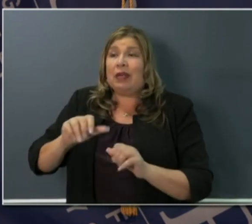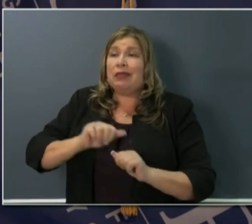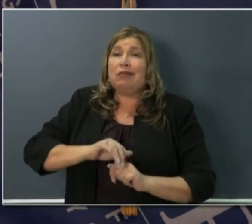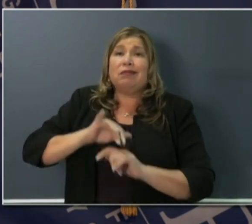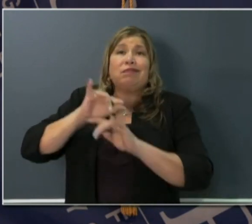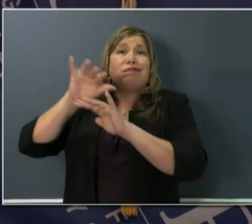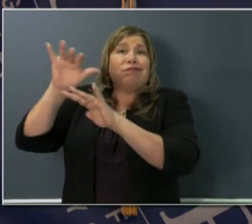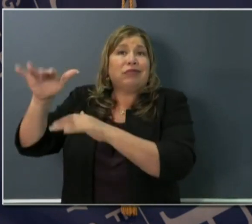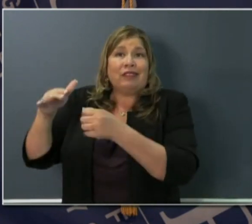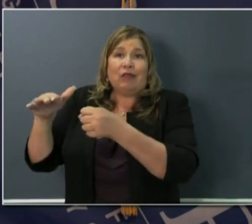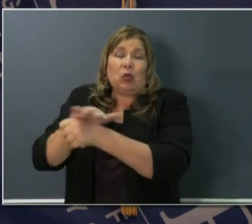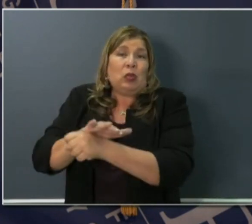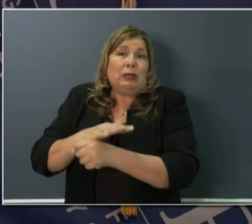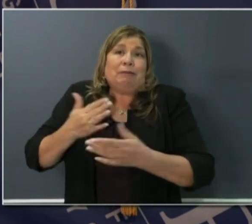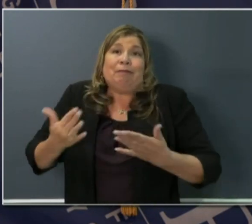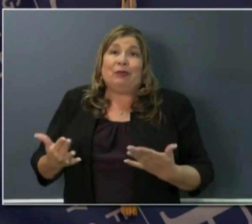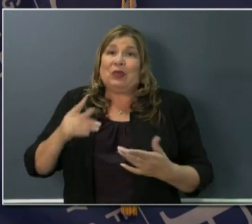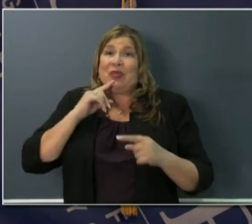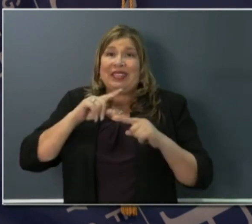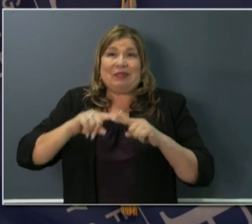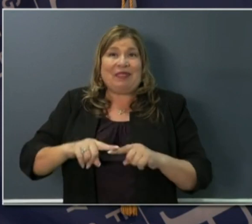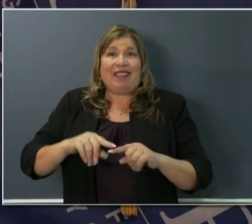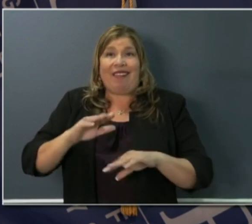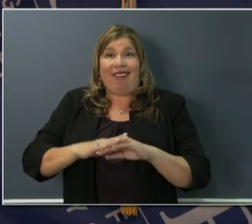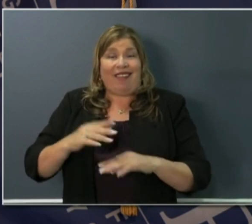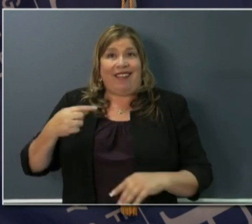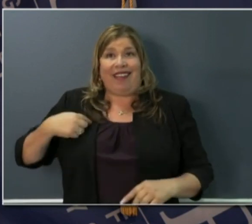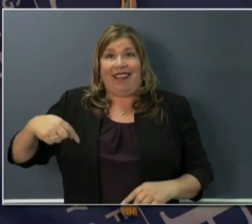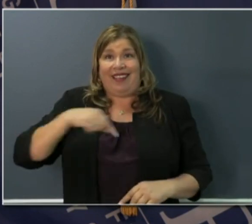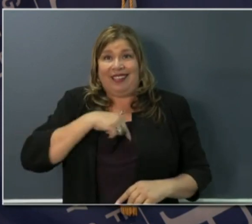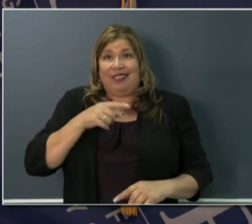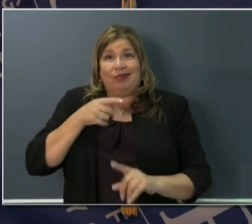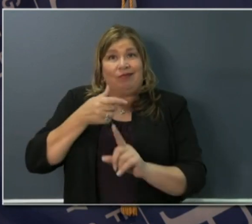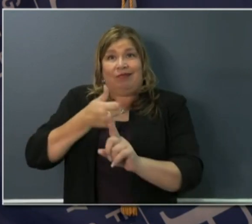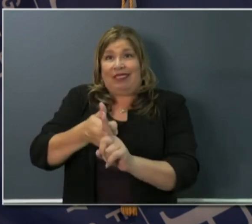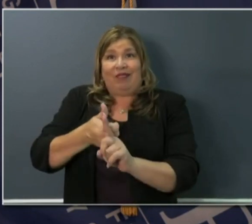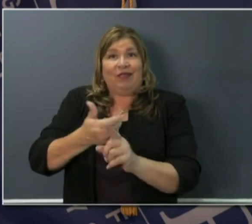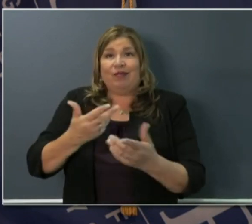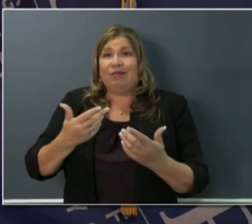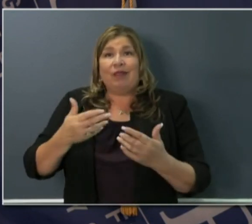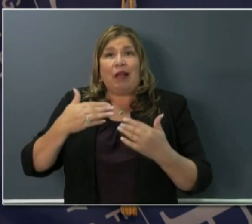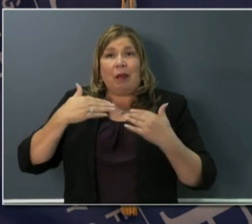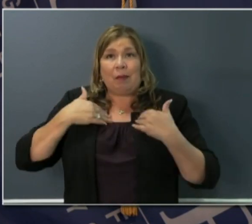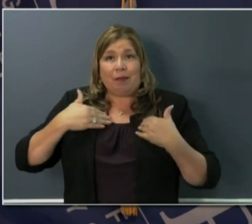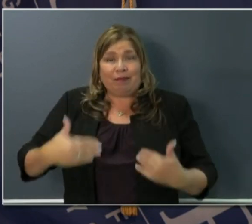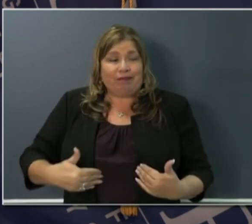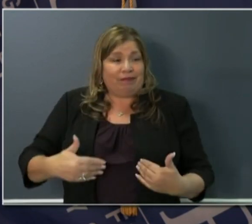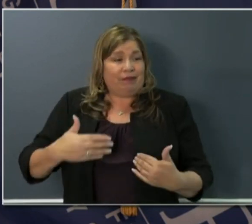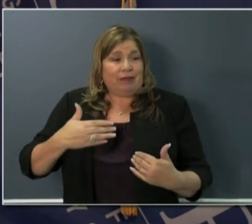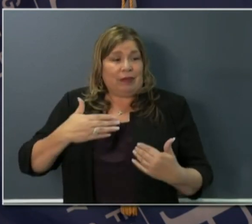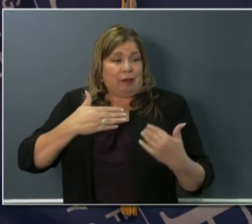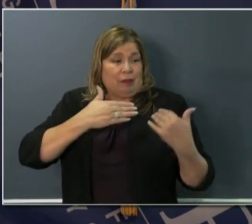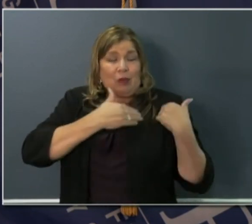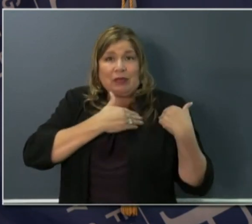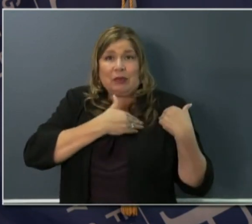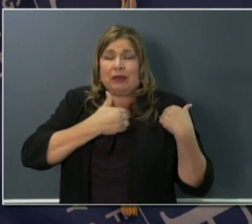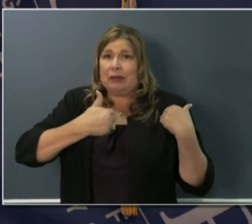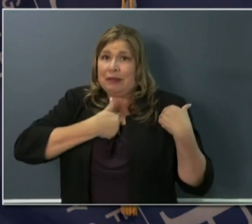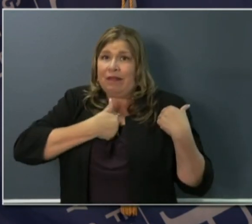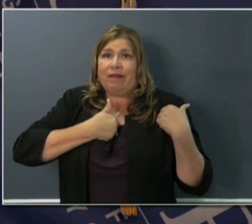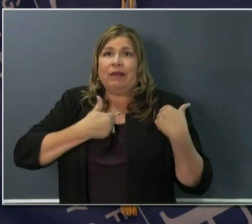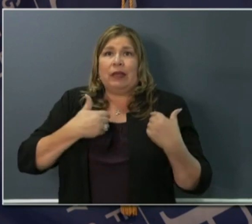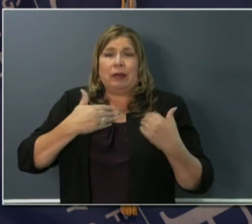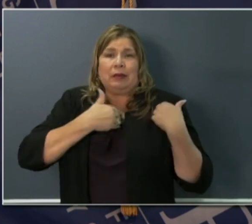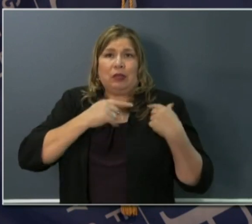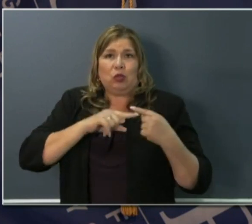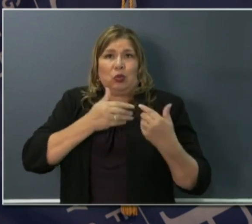anticipate, is in large part up to us. That personal responsibility with physical distancing is going to be critical,